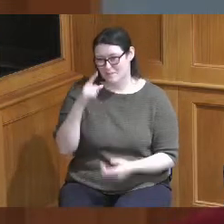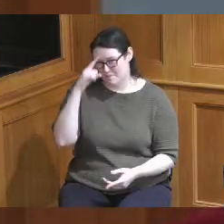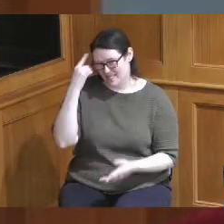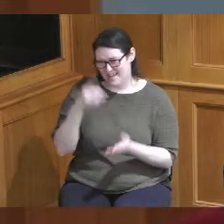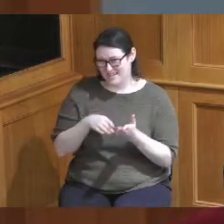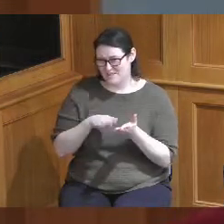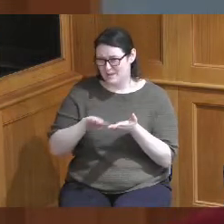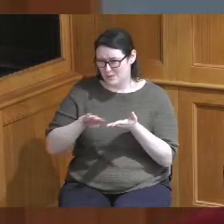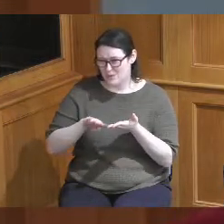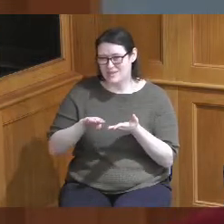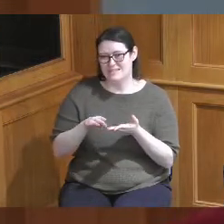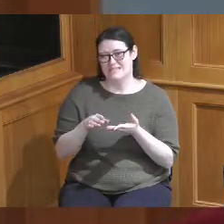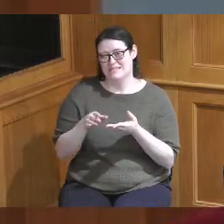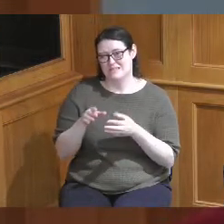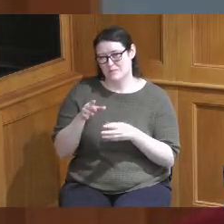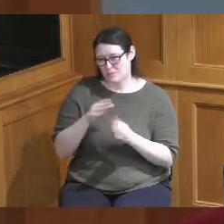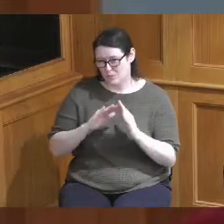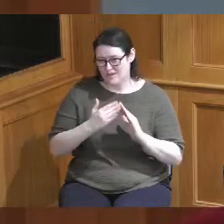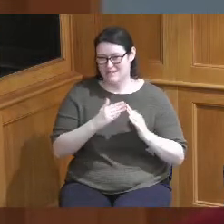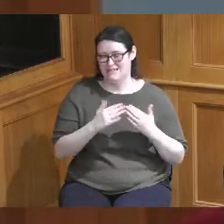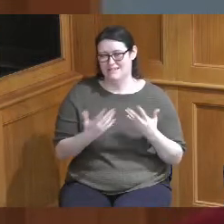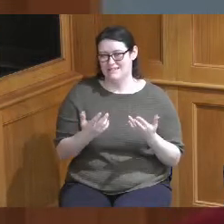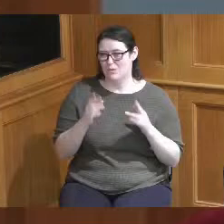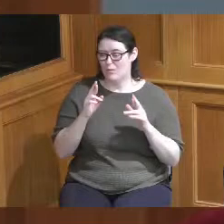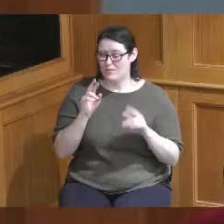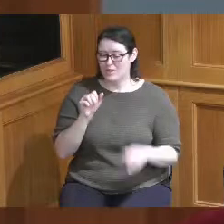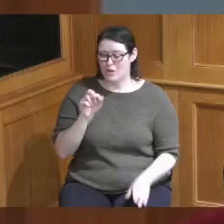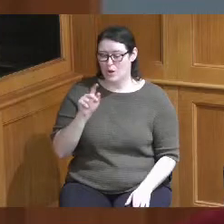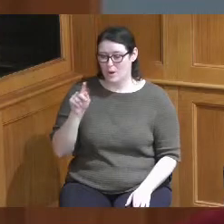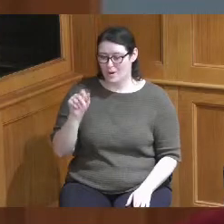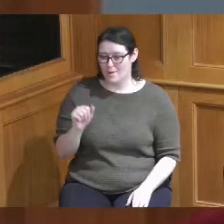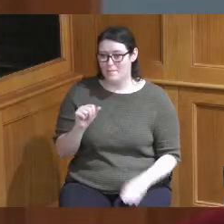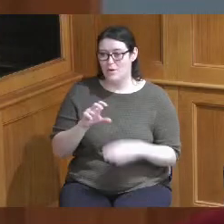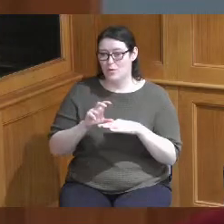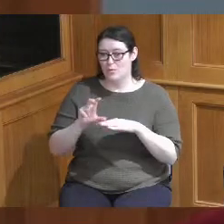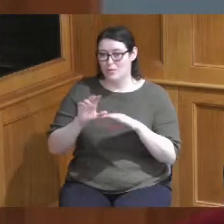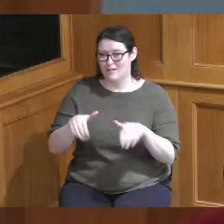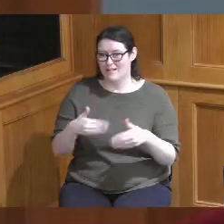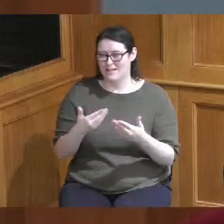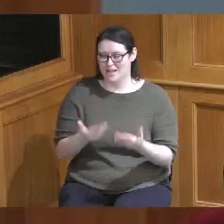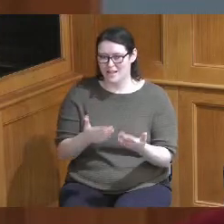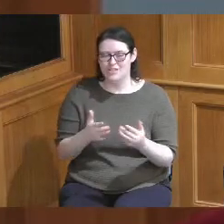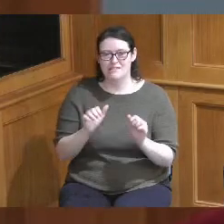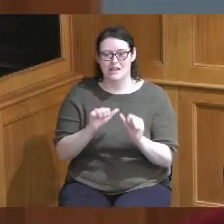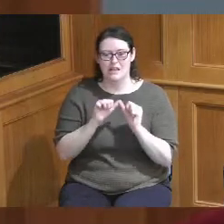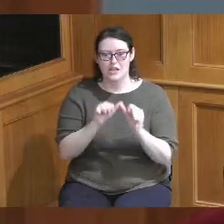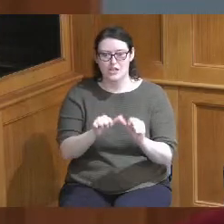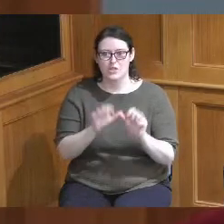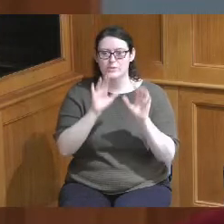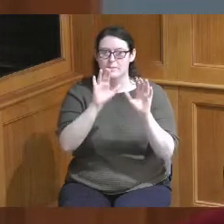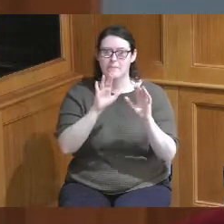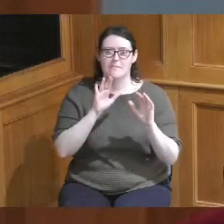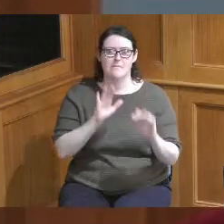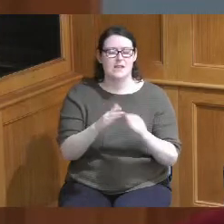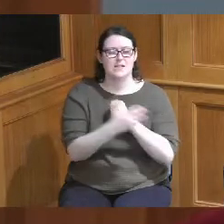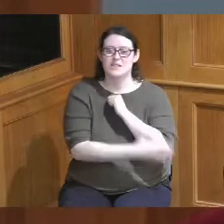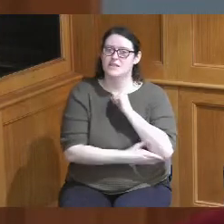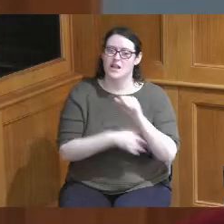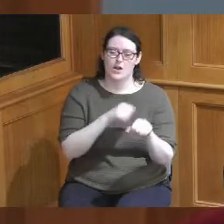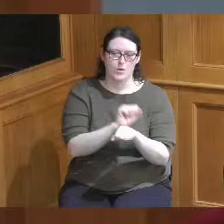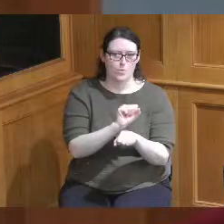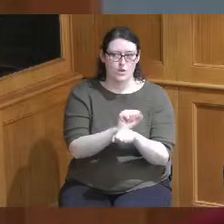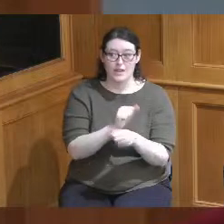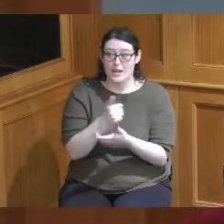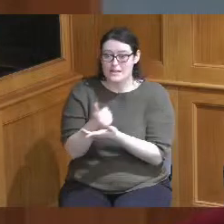minority communities. Our hope is that some of that ARPA reallocation can continue the great work that the county has already done to provide